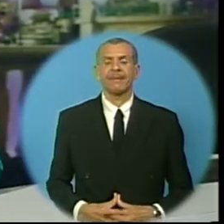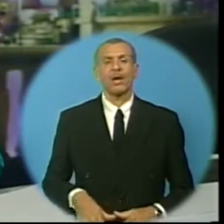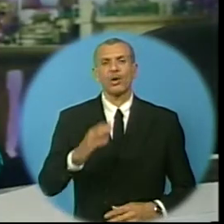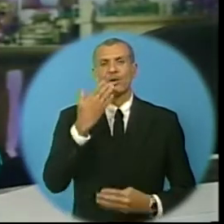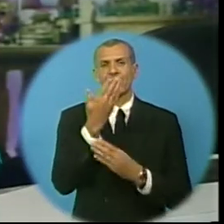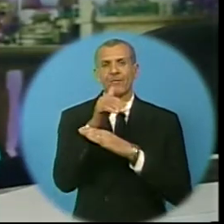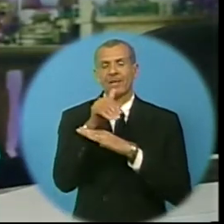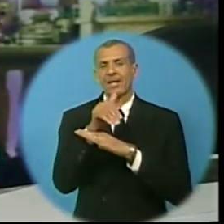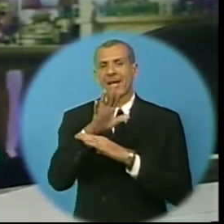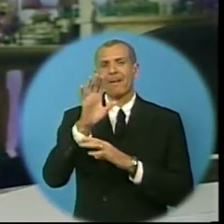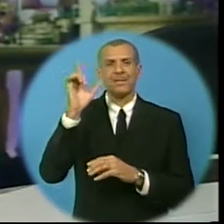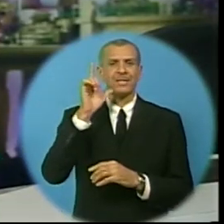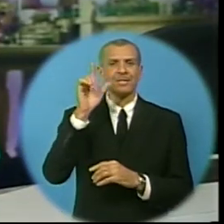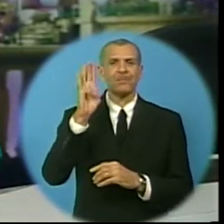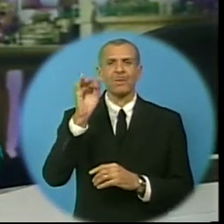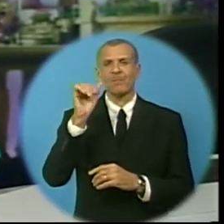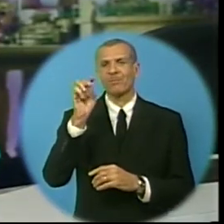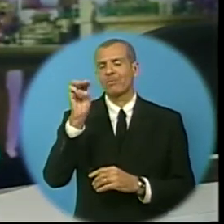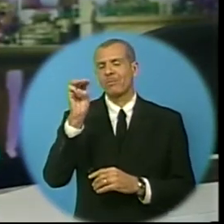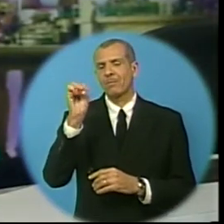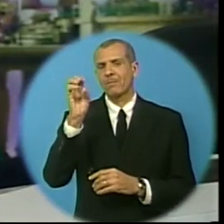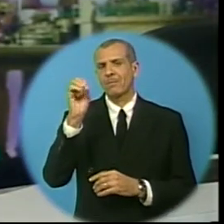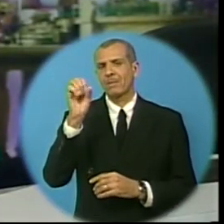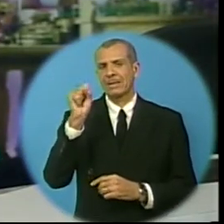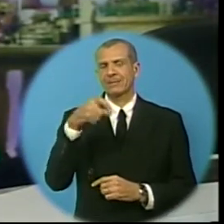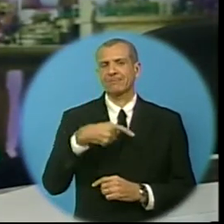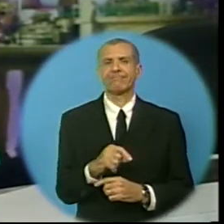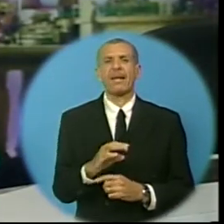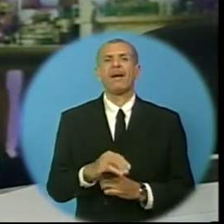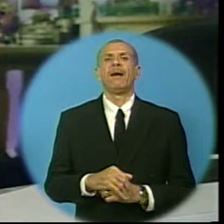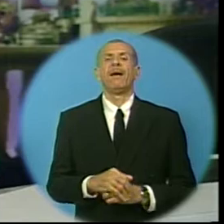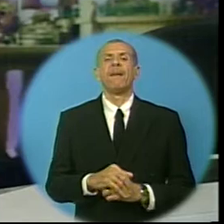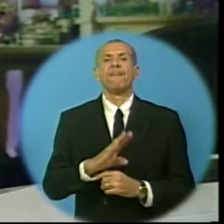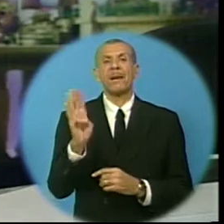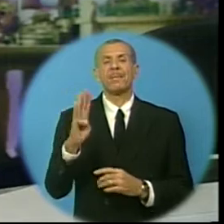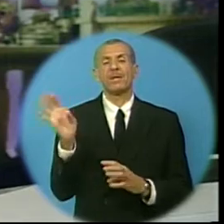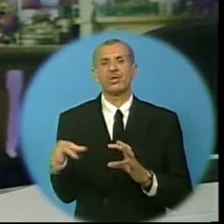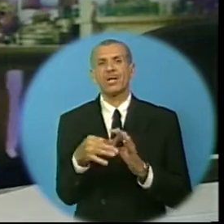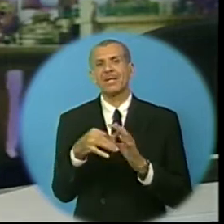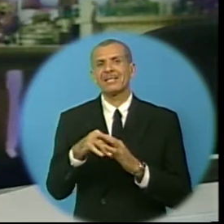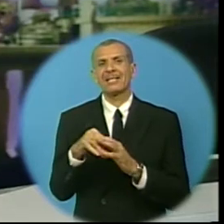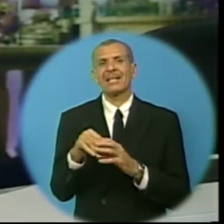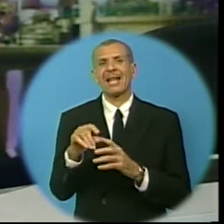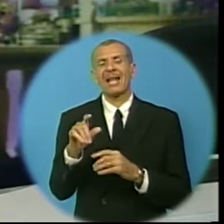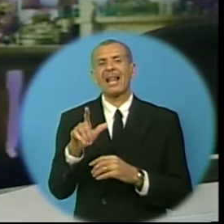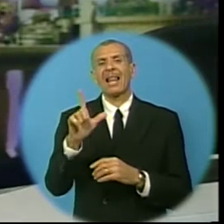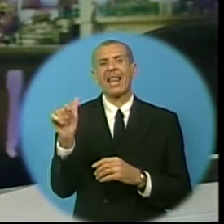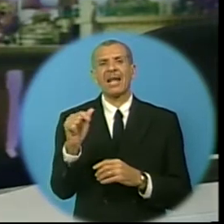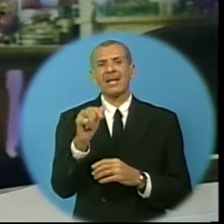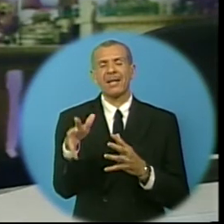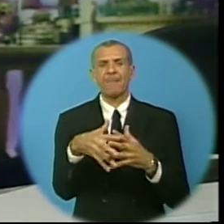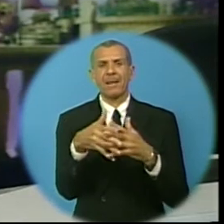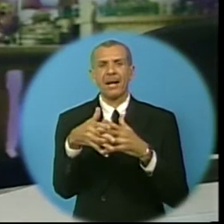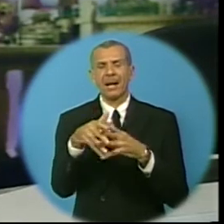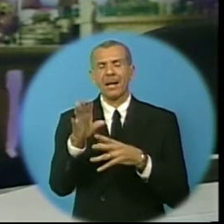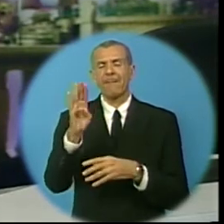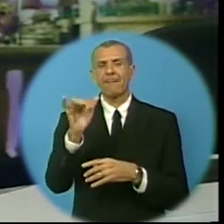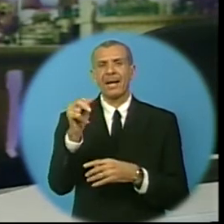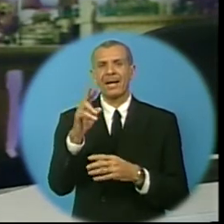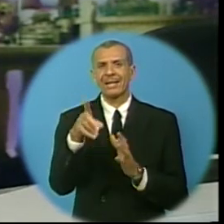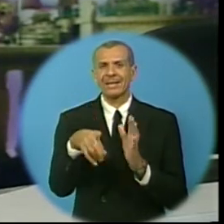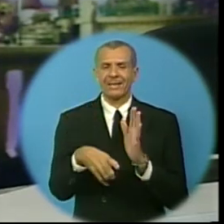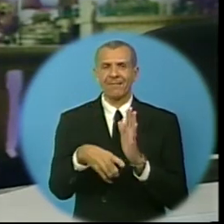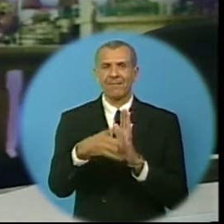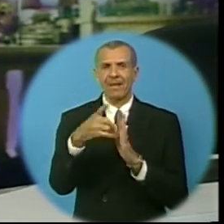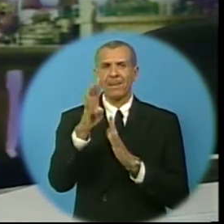Hello, good evening. I'm Lisa Broom. Barbados is joining the Andean Bank of Latin America, which is also called the Development Bank of